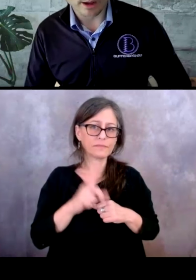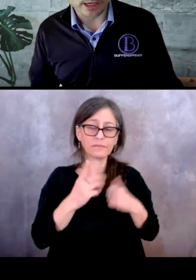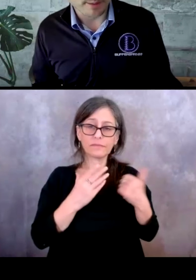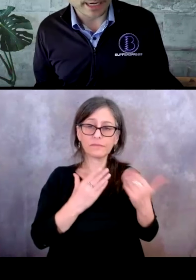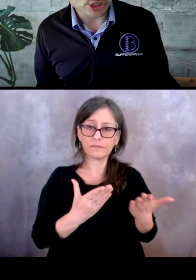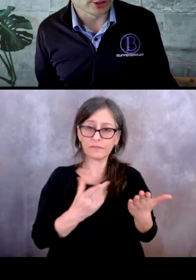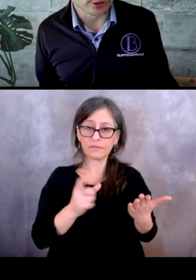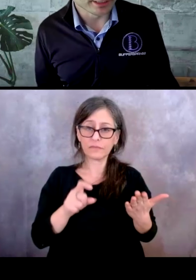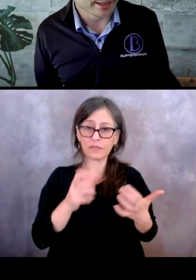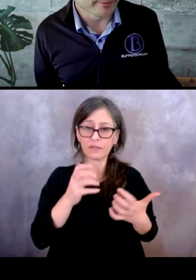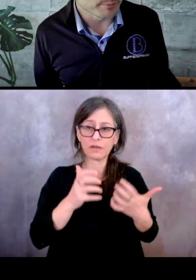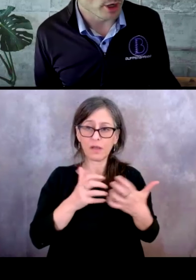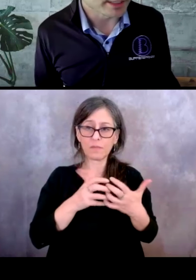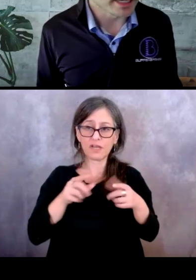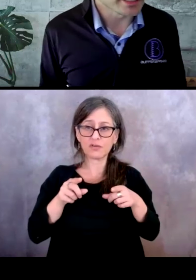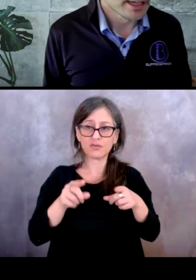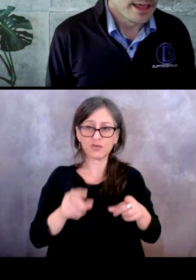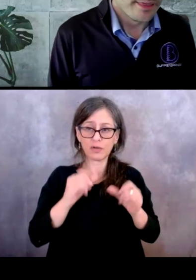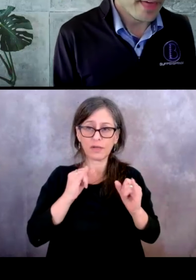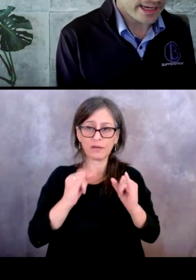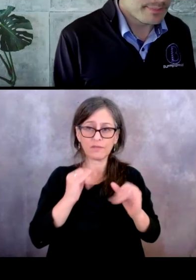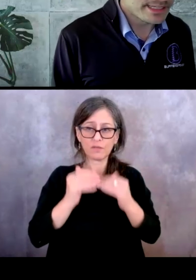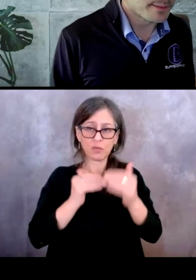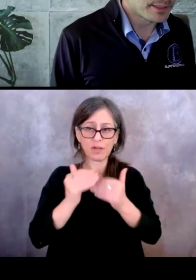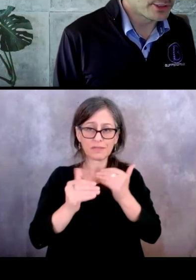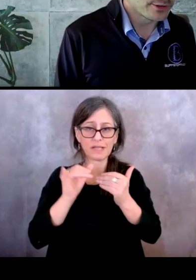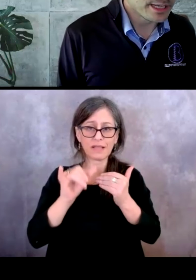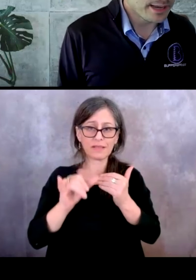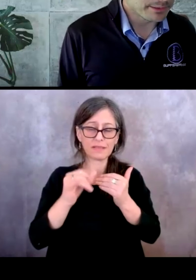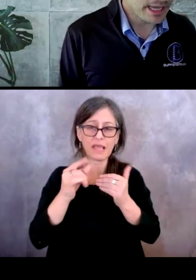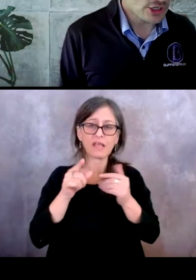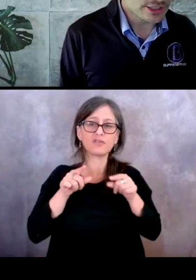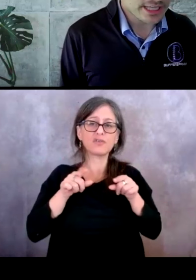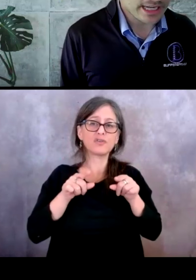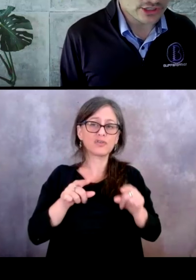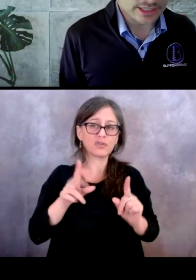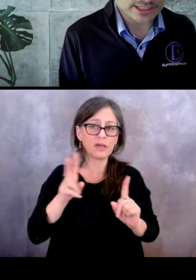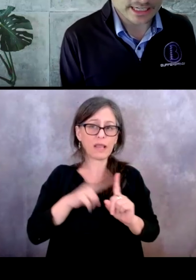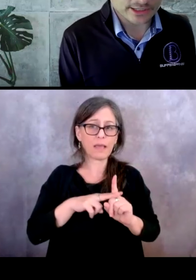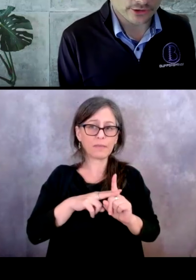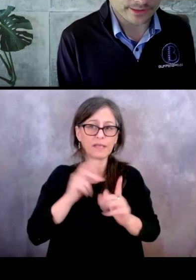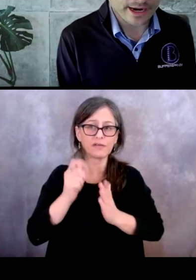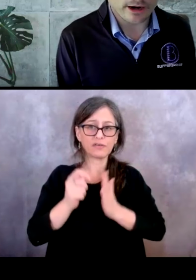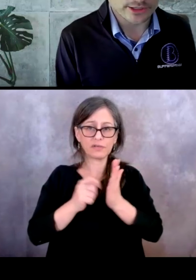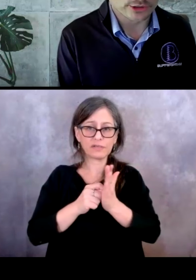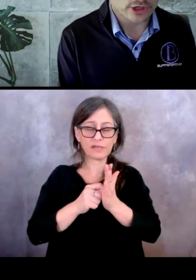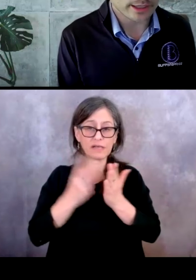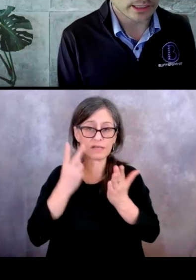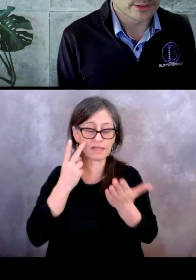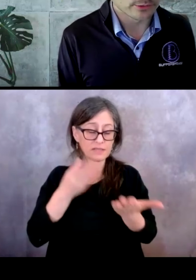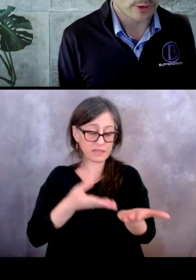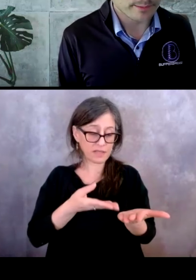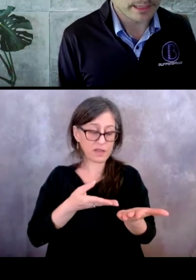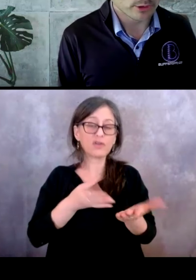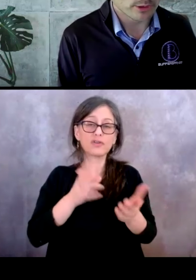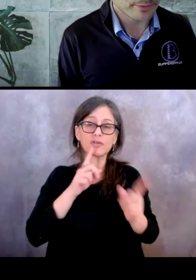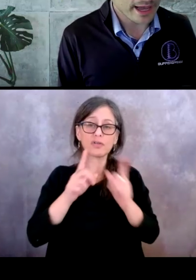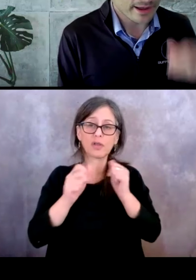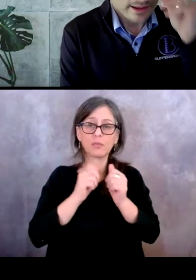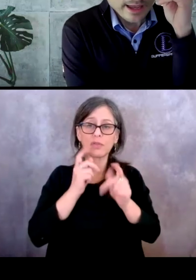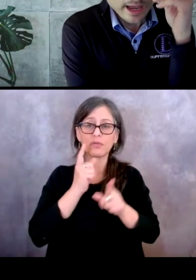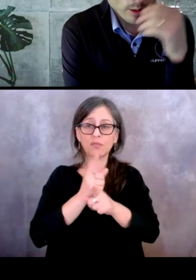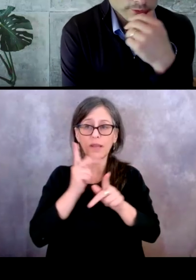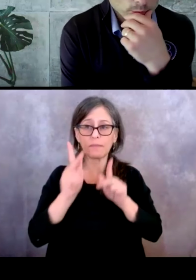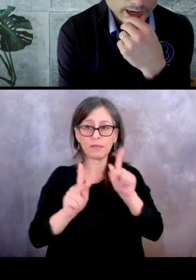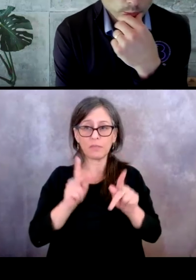an accommodation during the interview process. That could be something during the application stage that's seen during there, and you're talking to the right people about